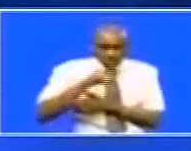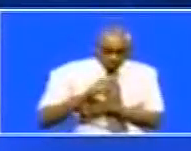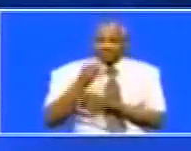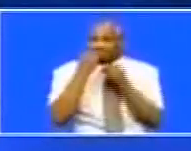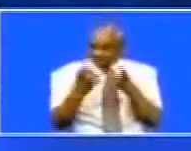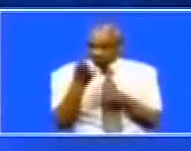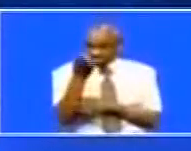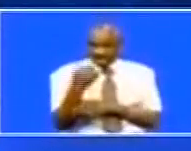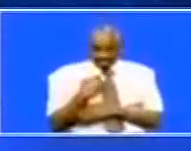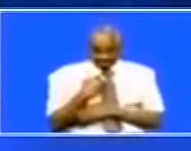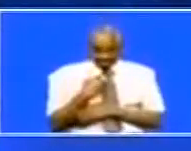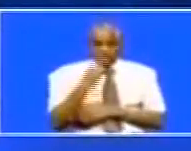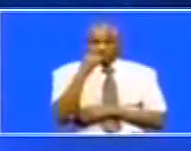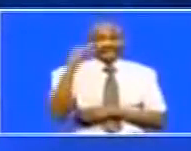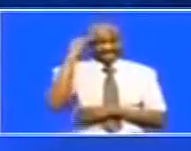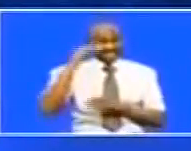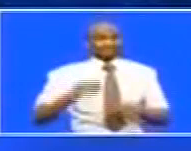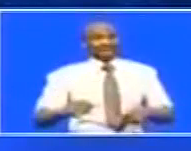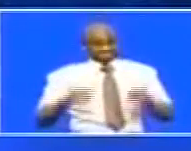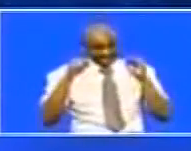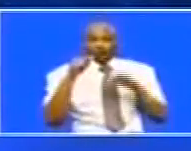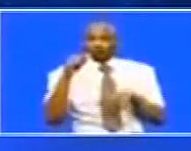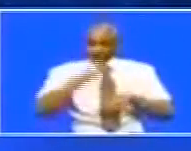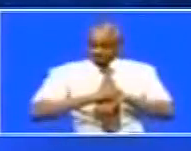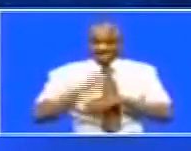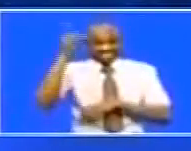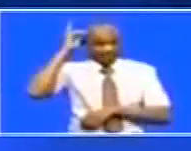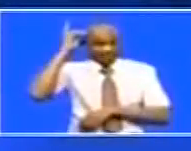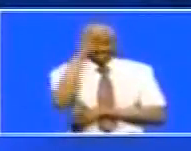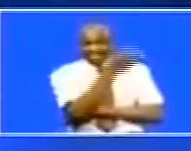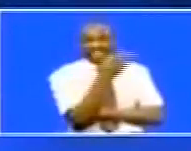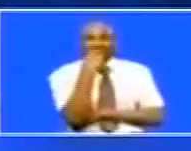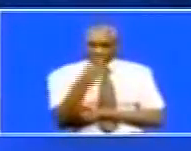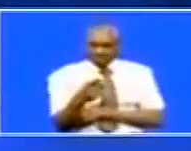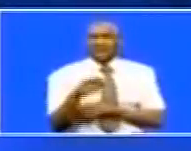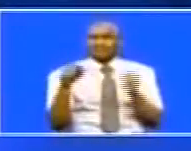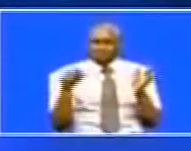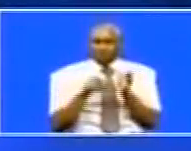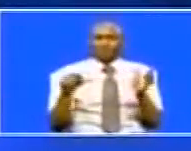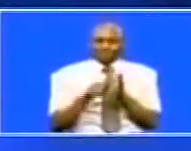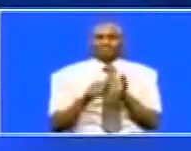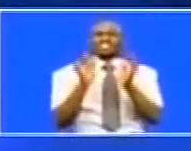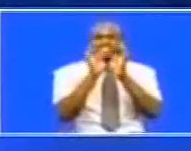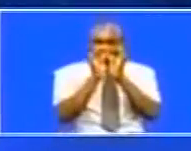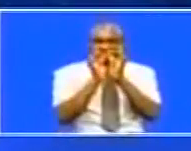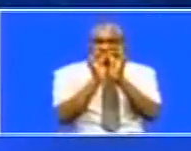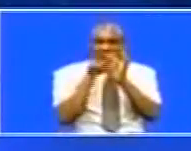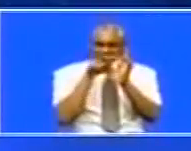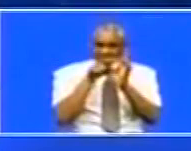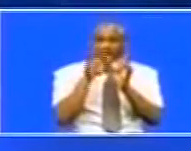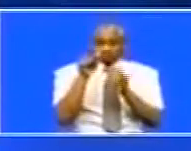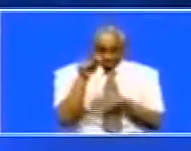children, one of the headmasters at a nearby school in Dagoretti said, "Our problem is internet." And